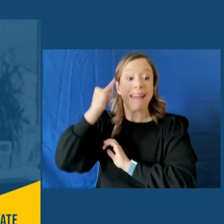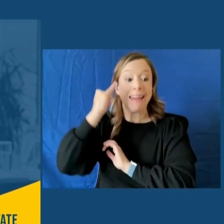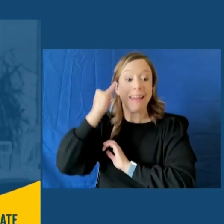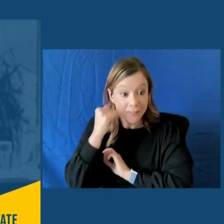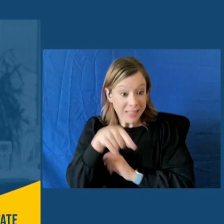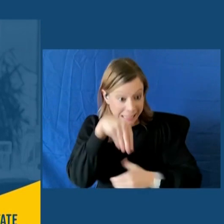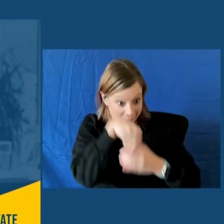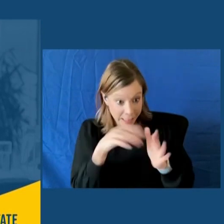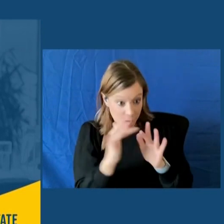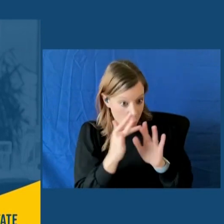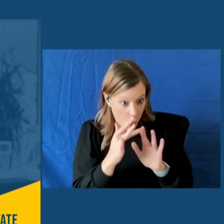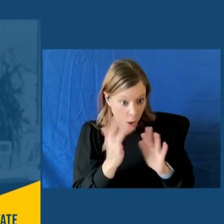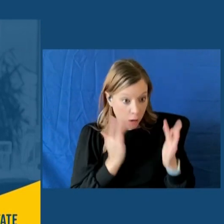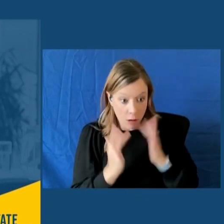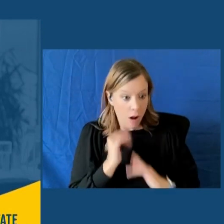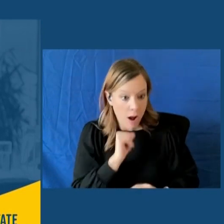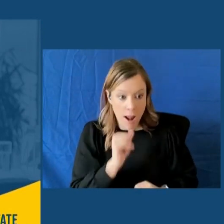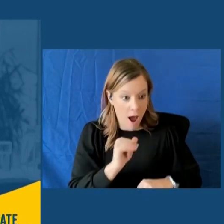in-network.